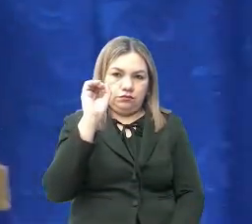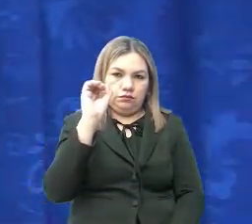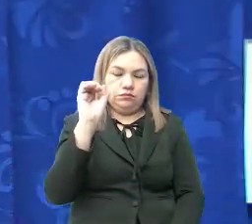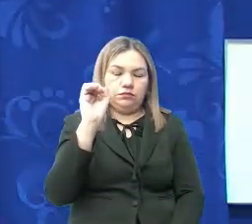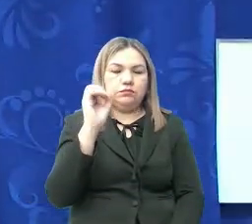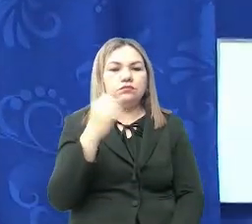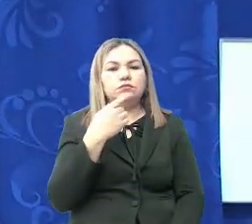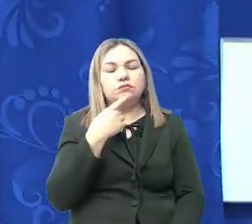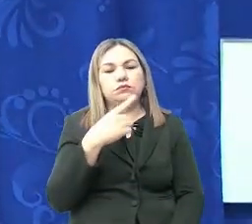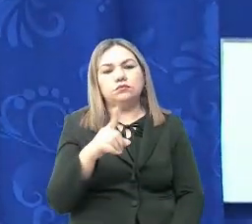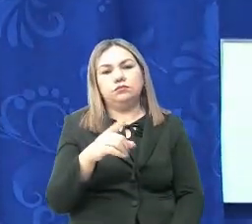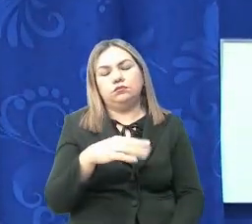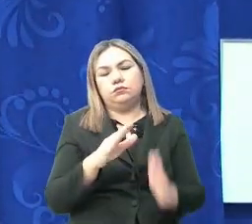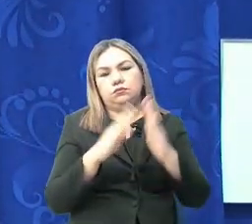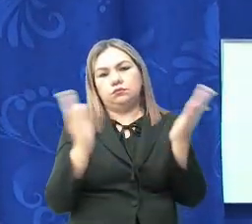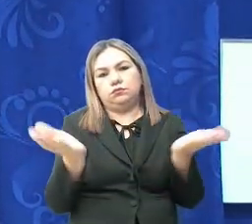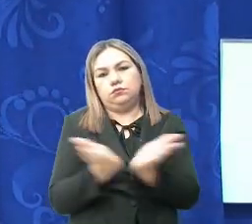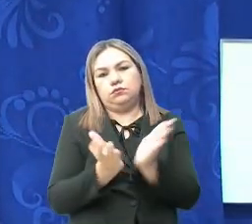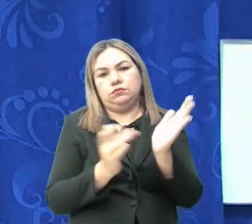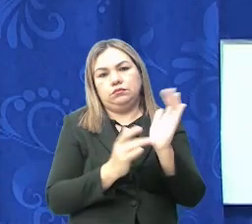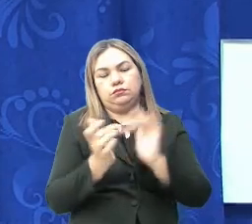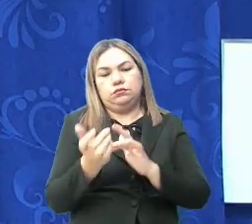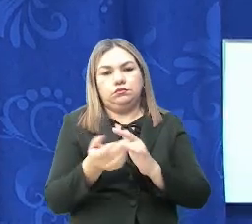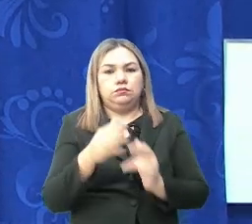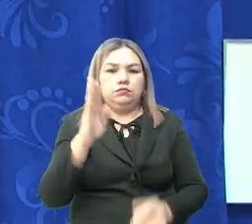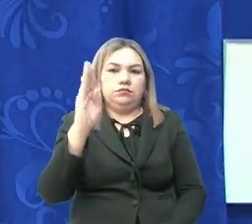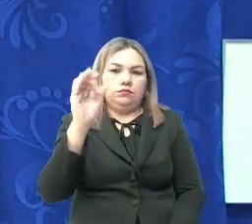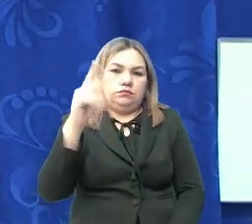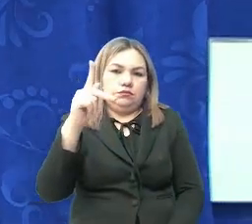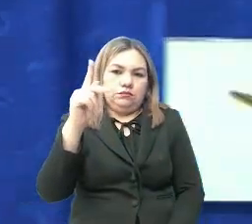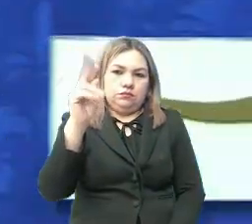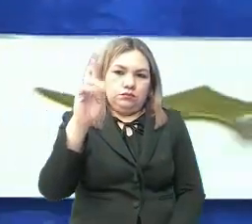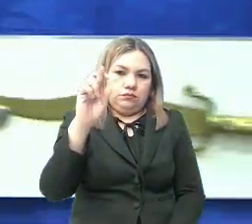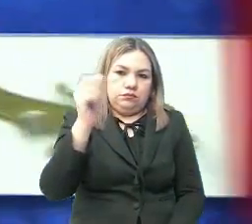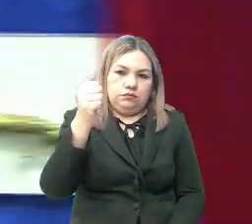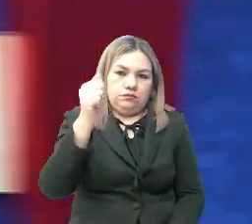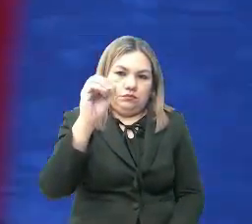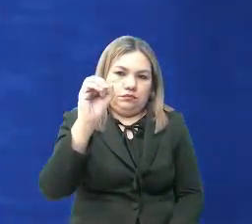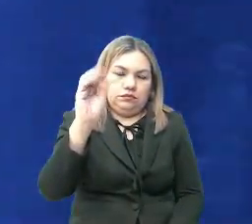from the left side. The word says in Proverbs chapter 3, verse